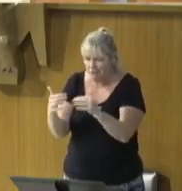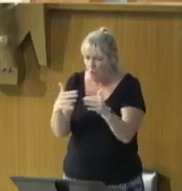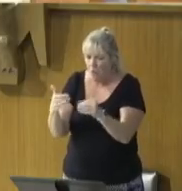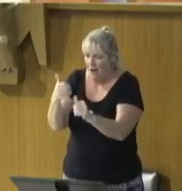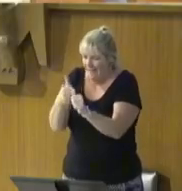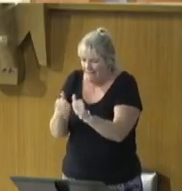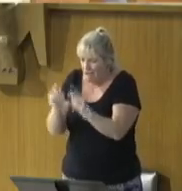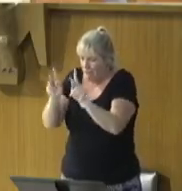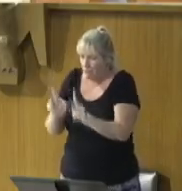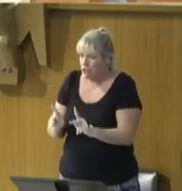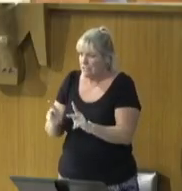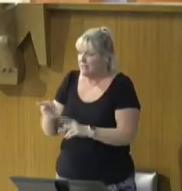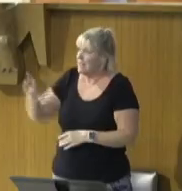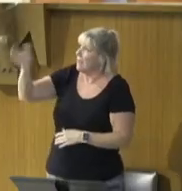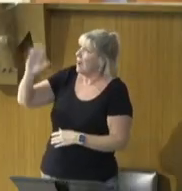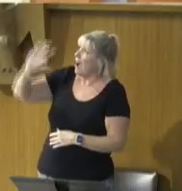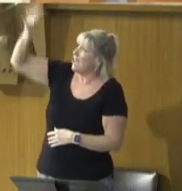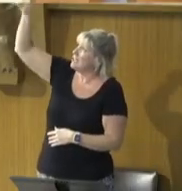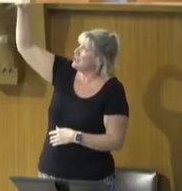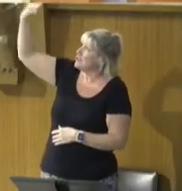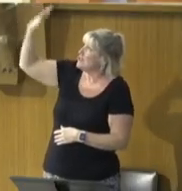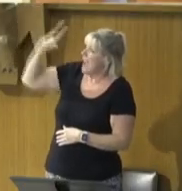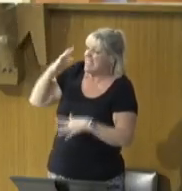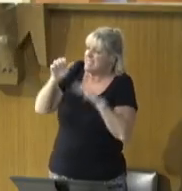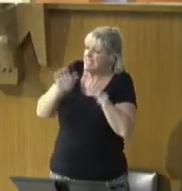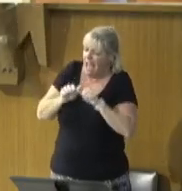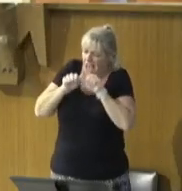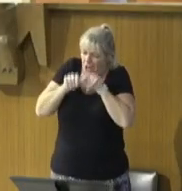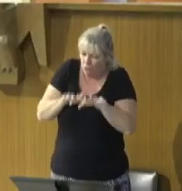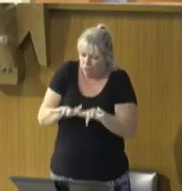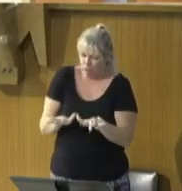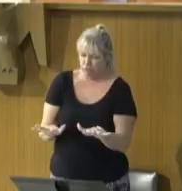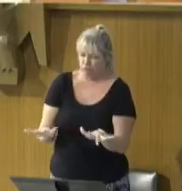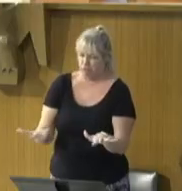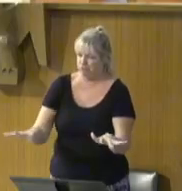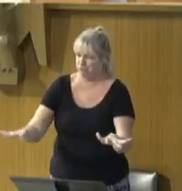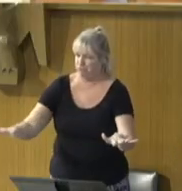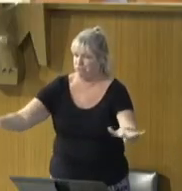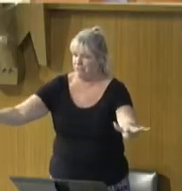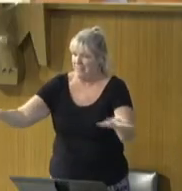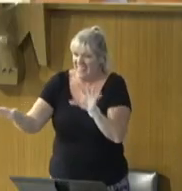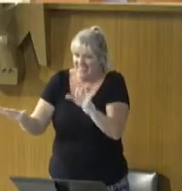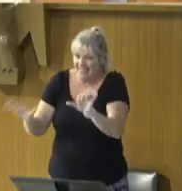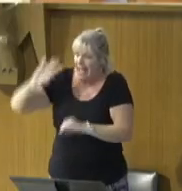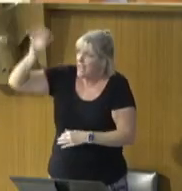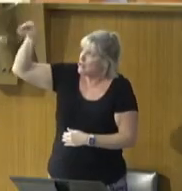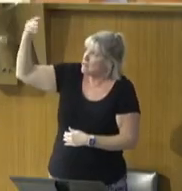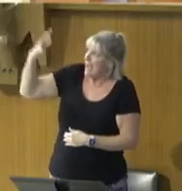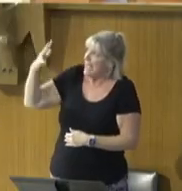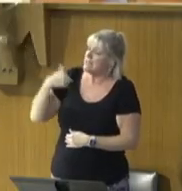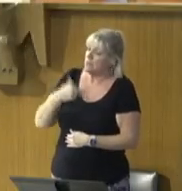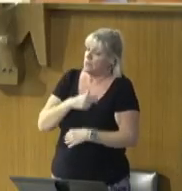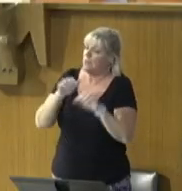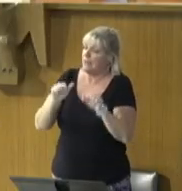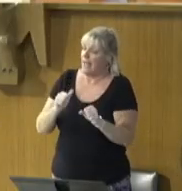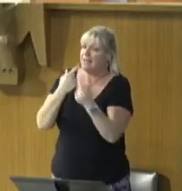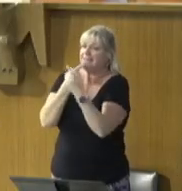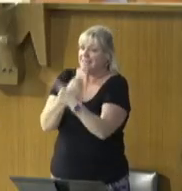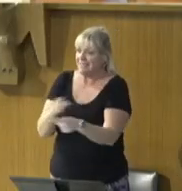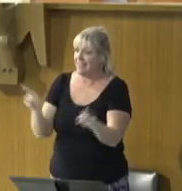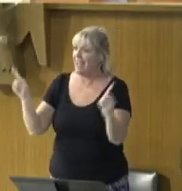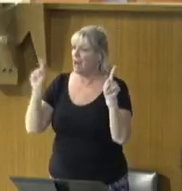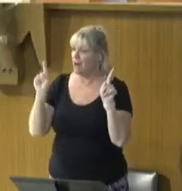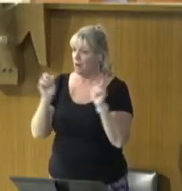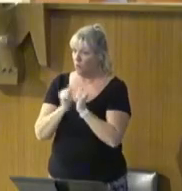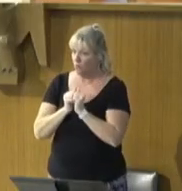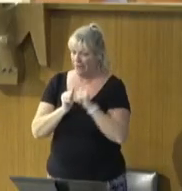that the grace of God has not flooded into and so it is with that grace that we can declare alongside the